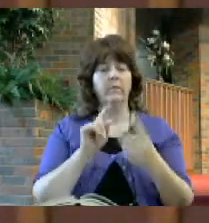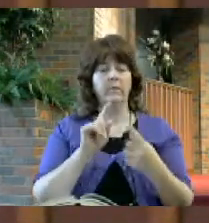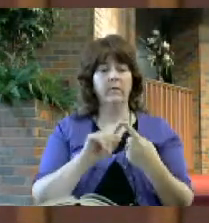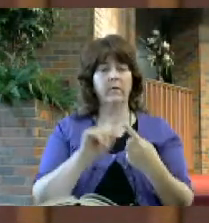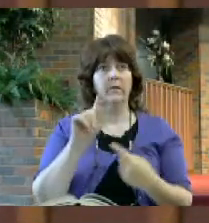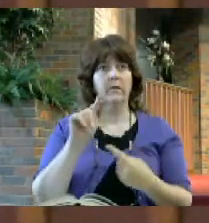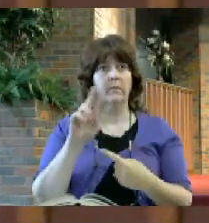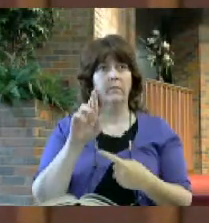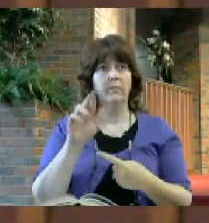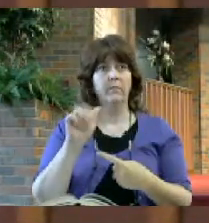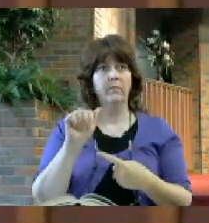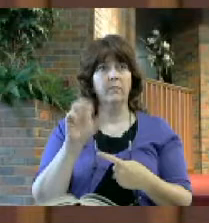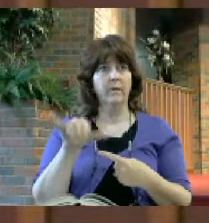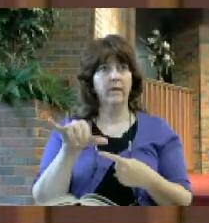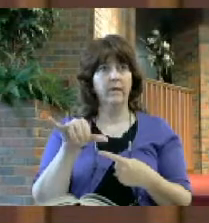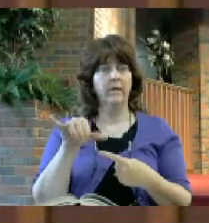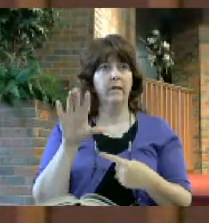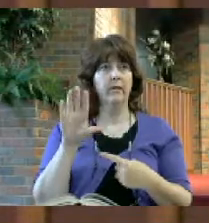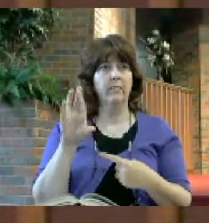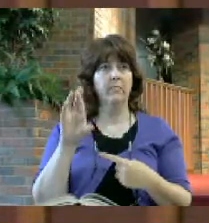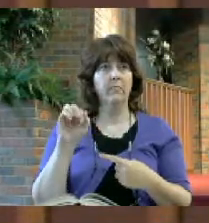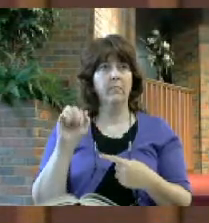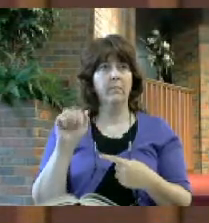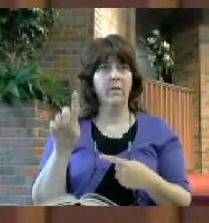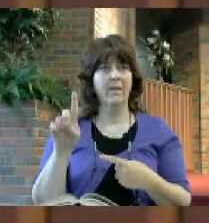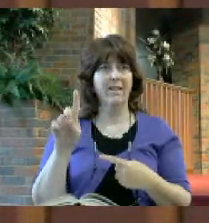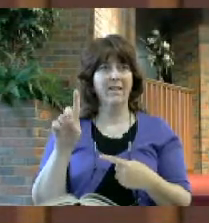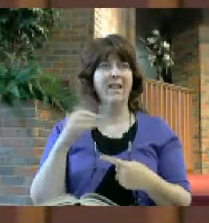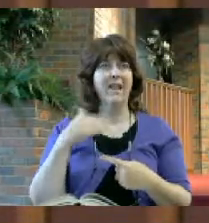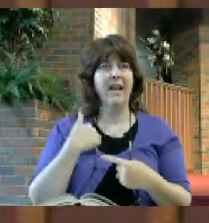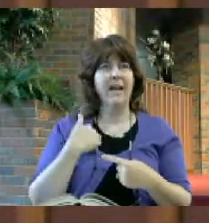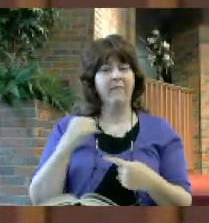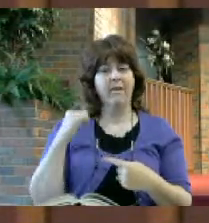surgery and is at home, and prayers are still with her.